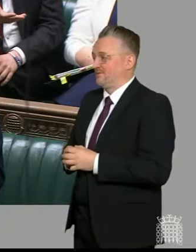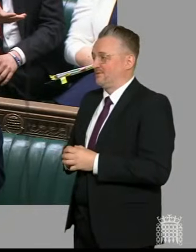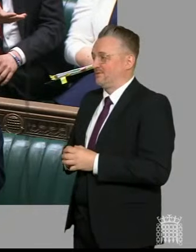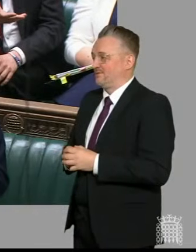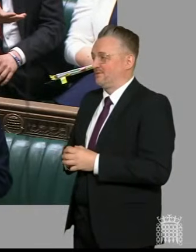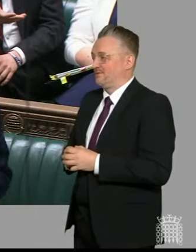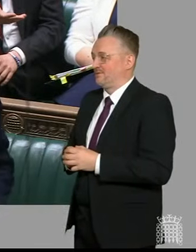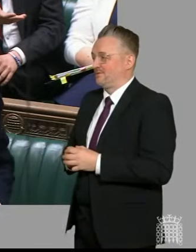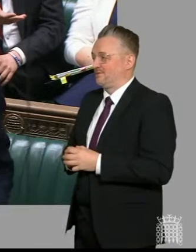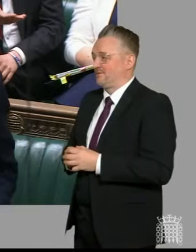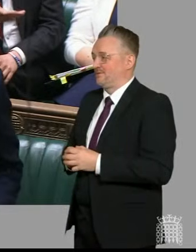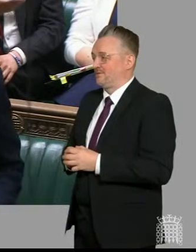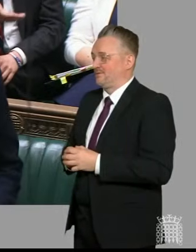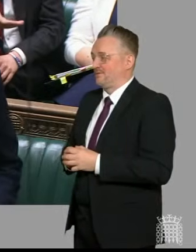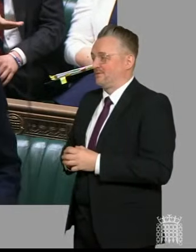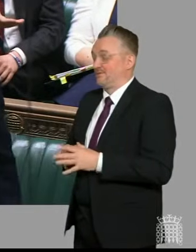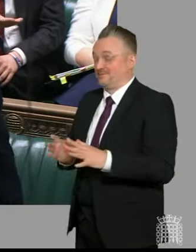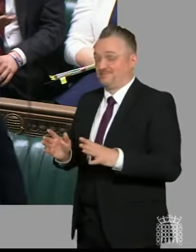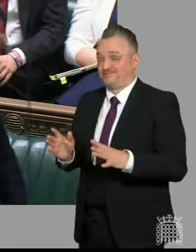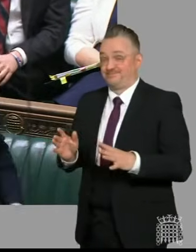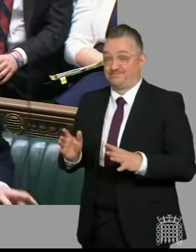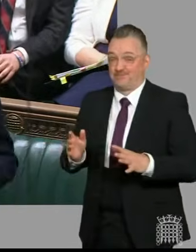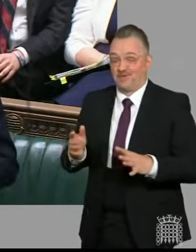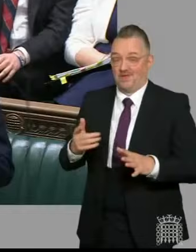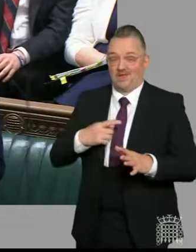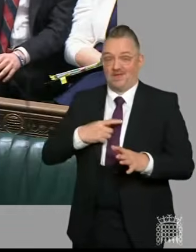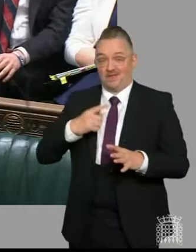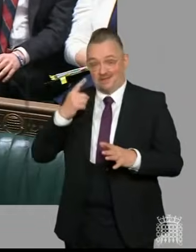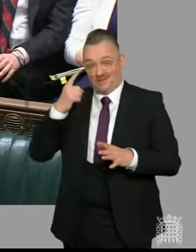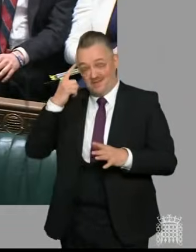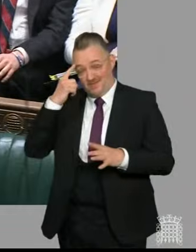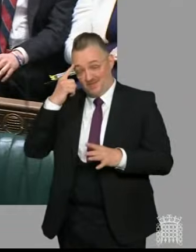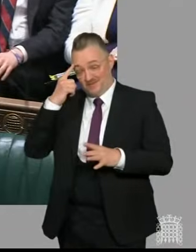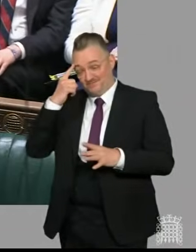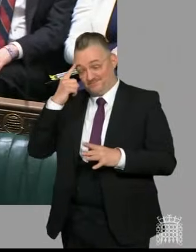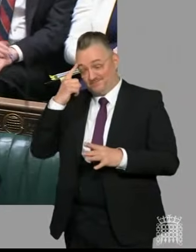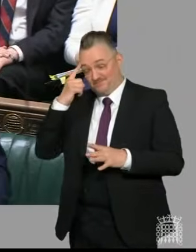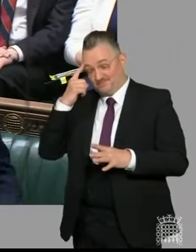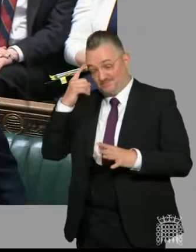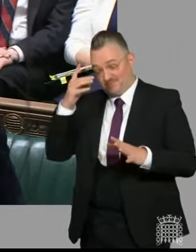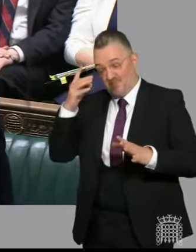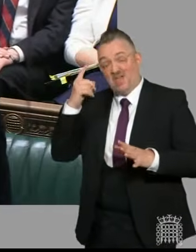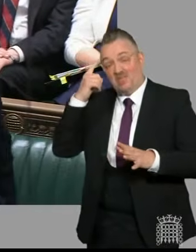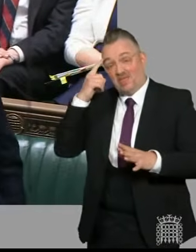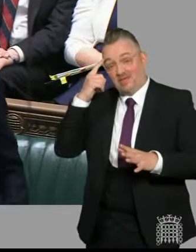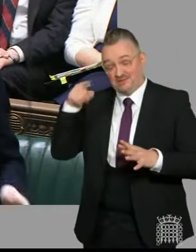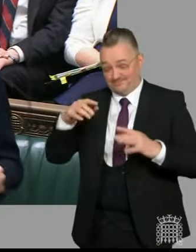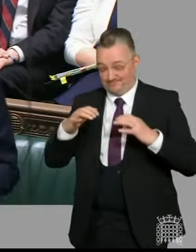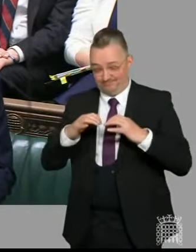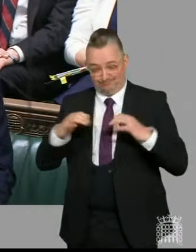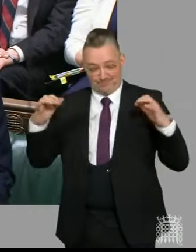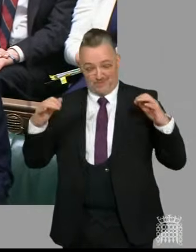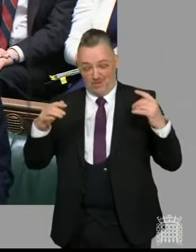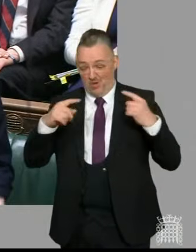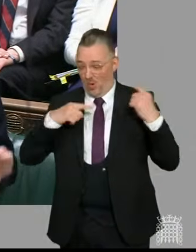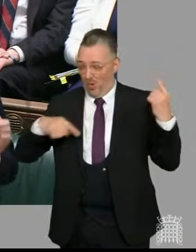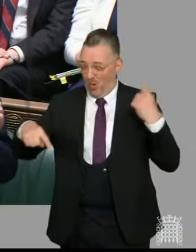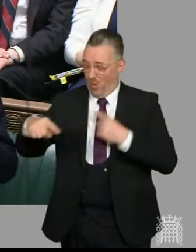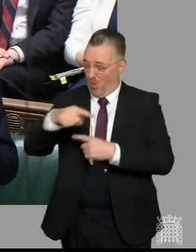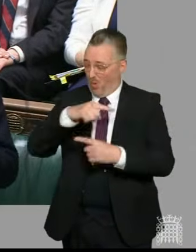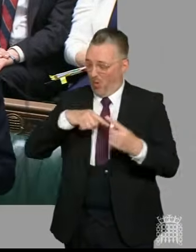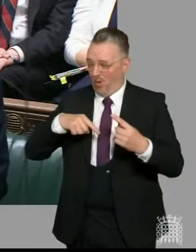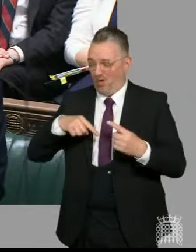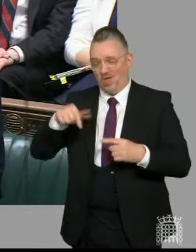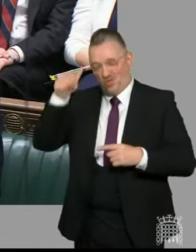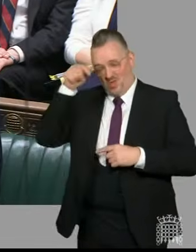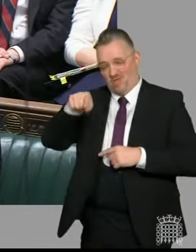I think the whole House will have heard, despite all the bluster from the lady opposite, not